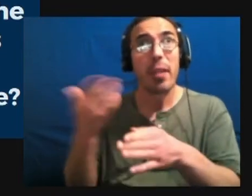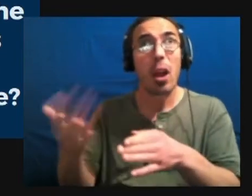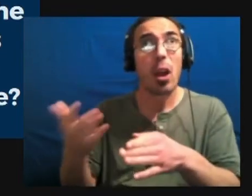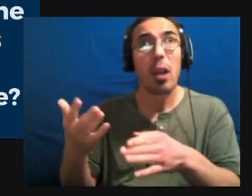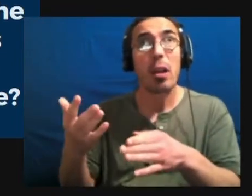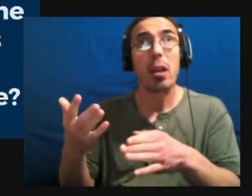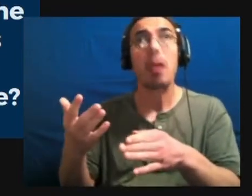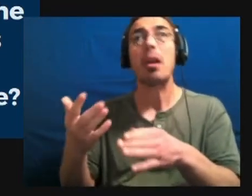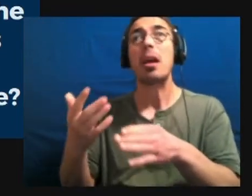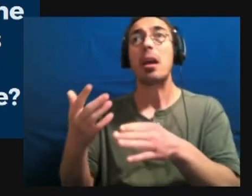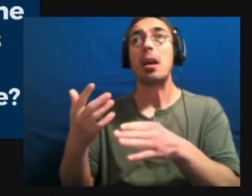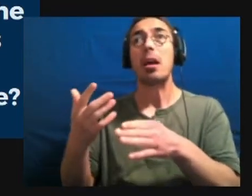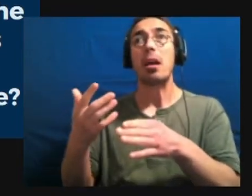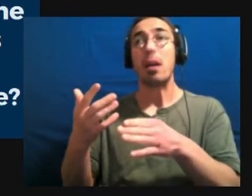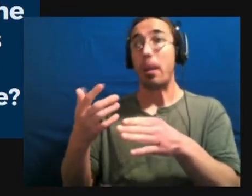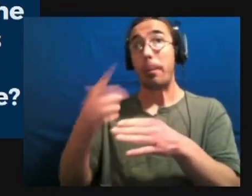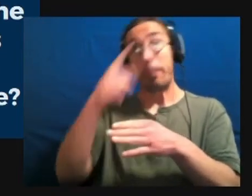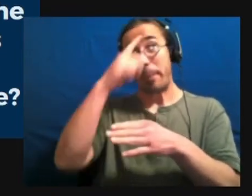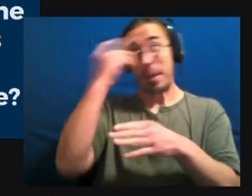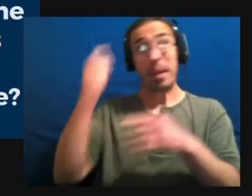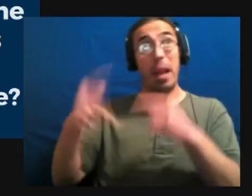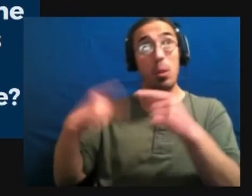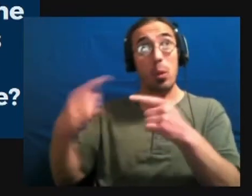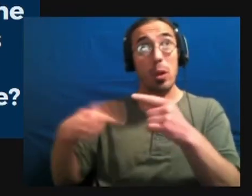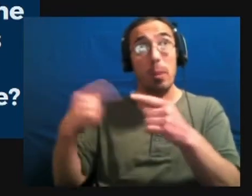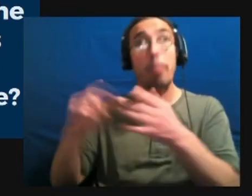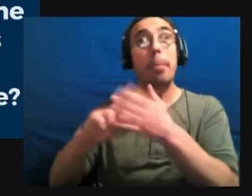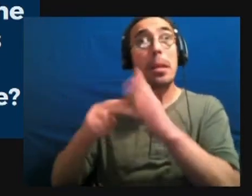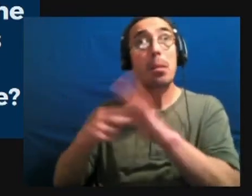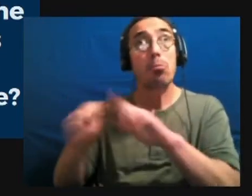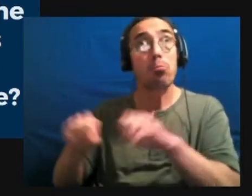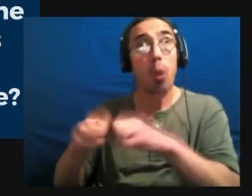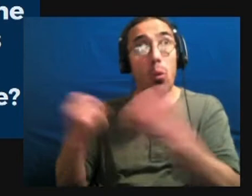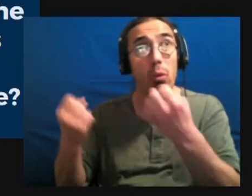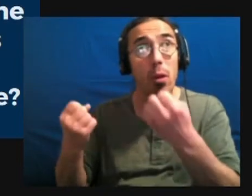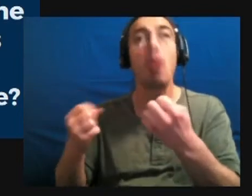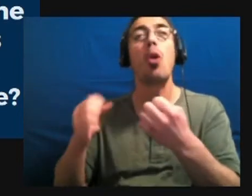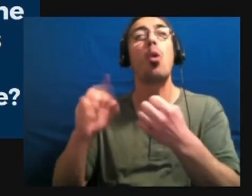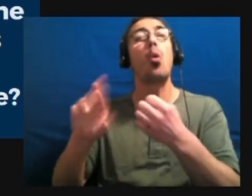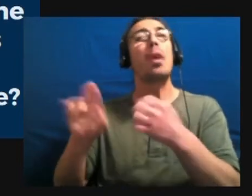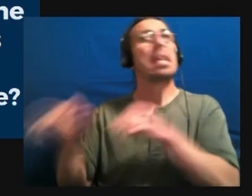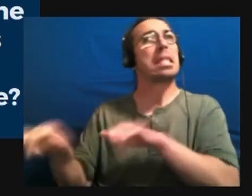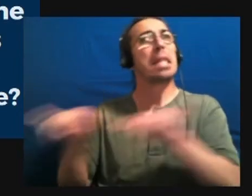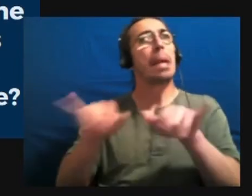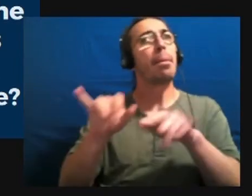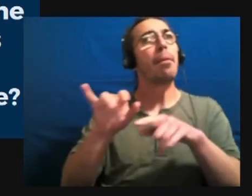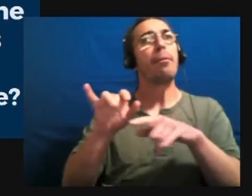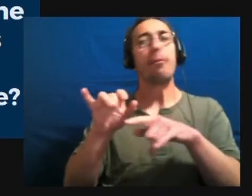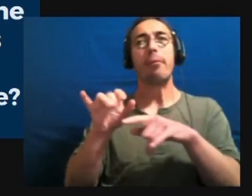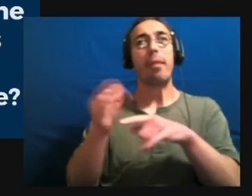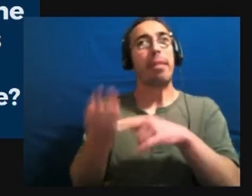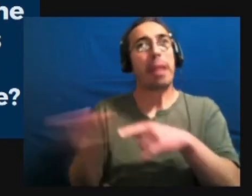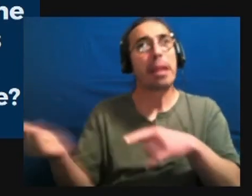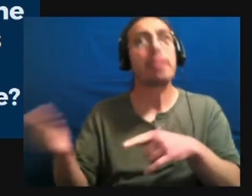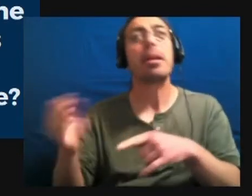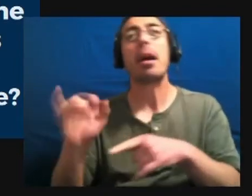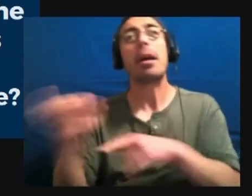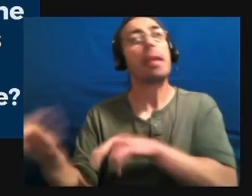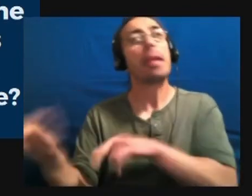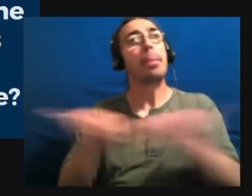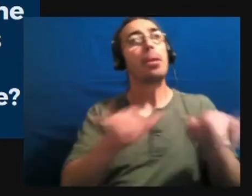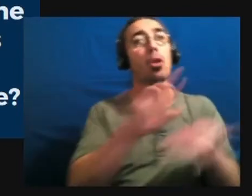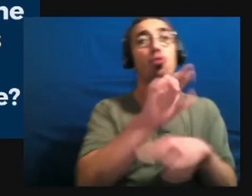has wheels? Does it have the same features and functions as a row house?